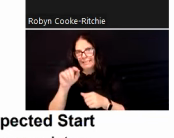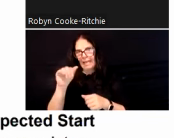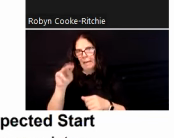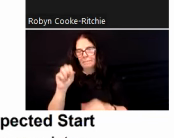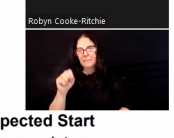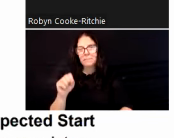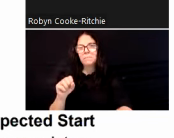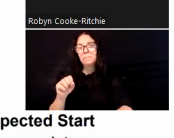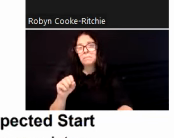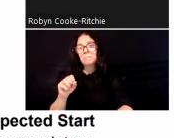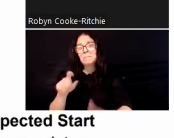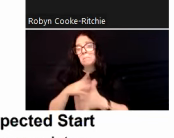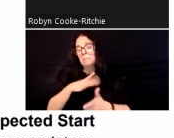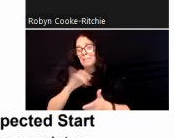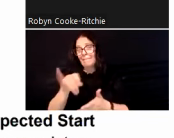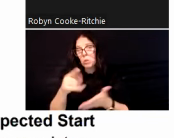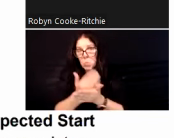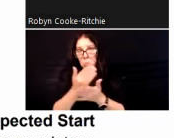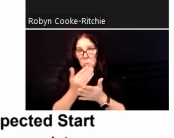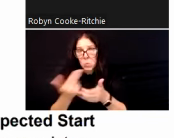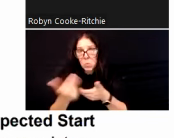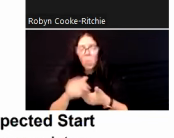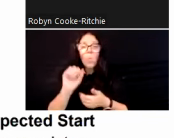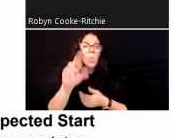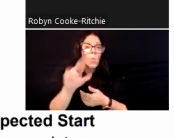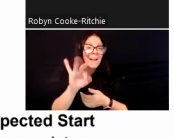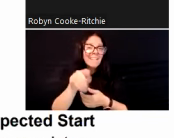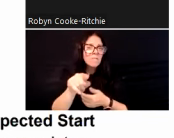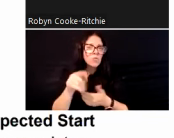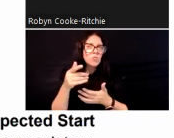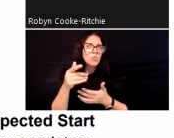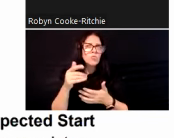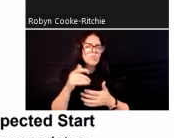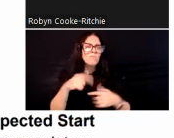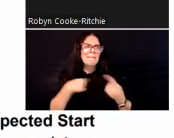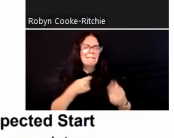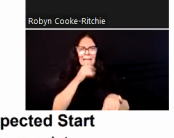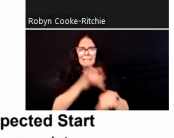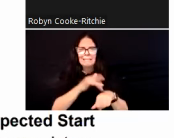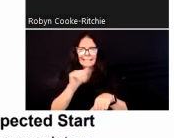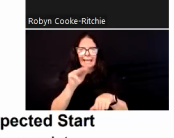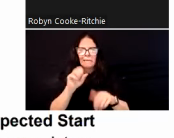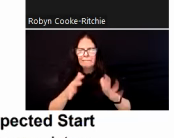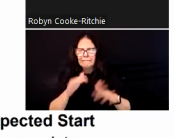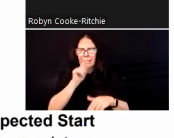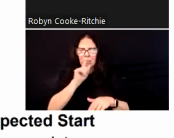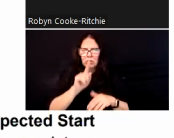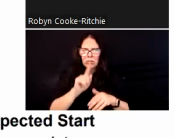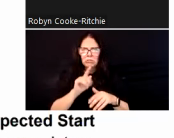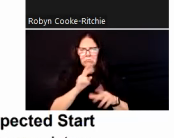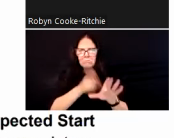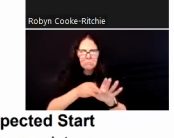you're new, or it's helpful if you are, have been away from CAMS for a little while and you're coming back to start doing it again.